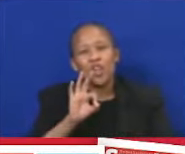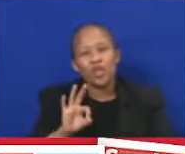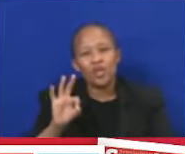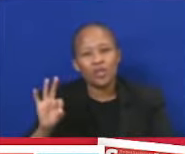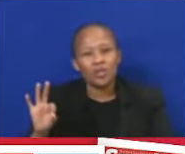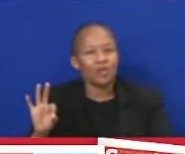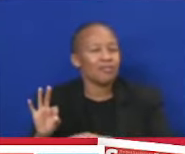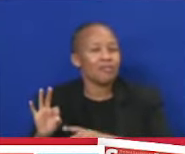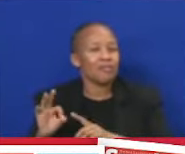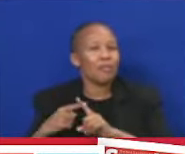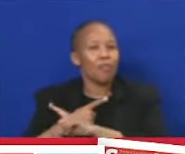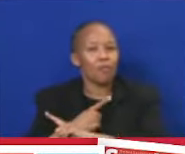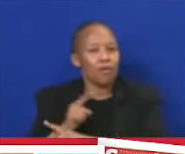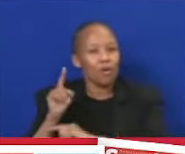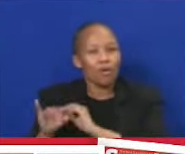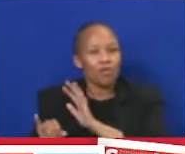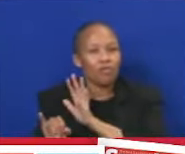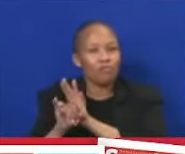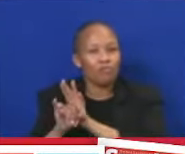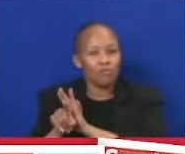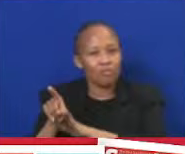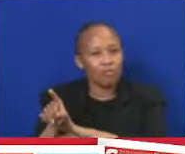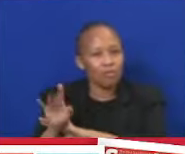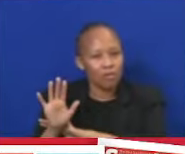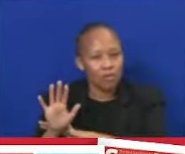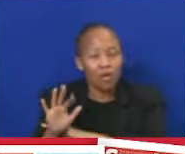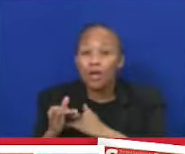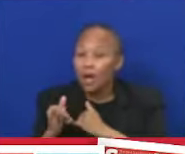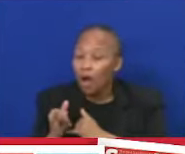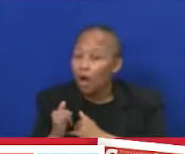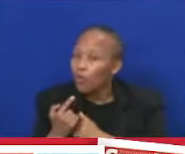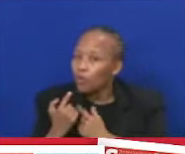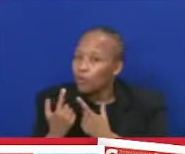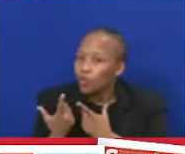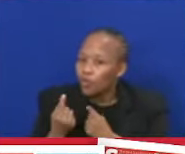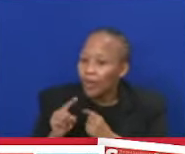in respect of the 4 firearms?